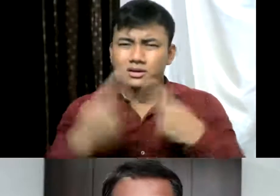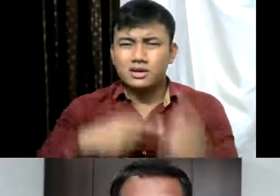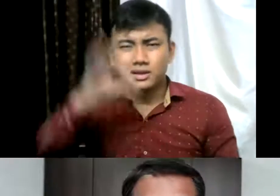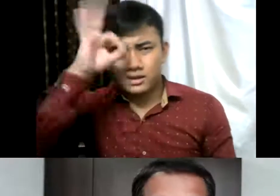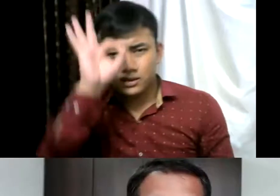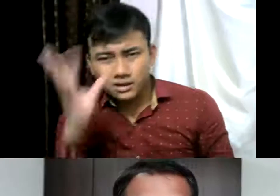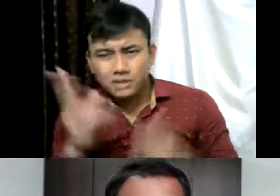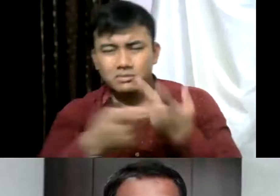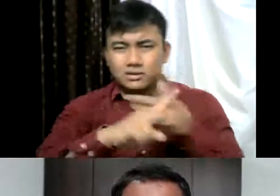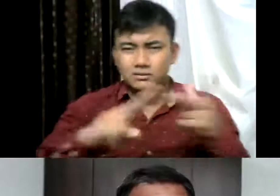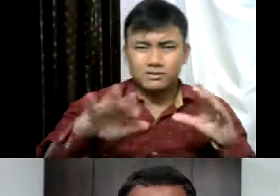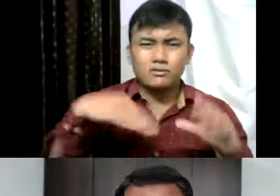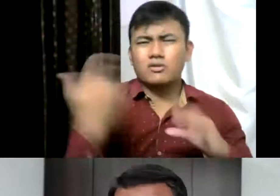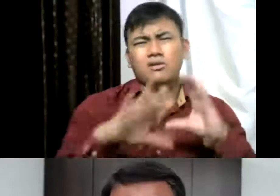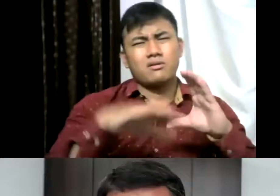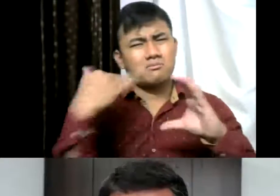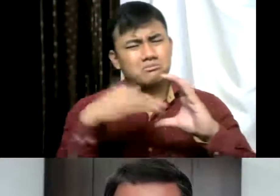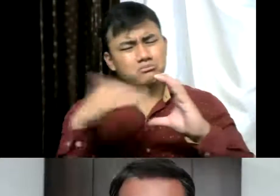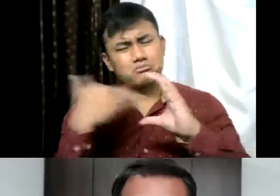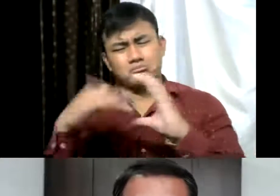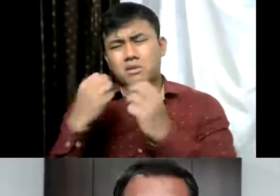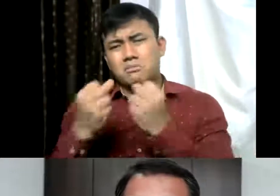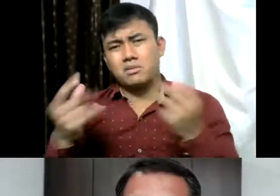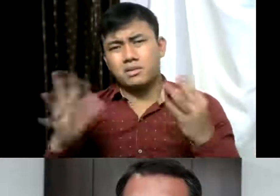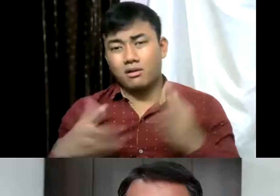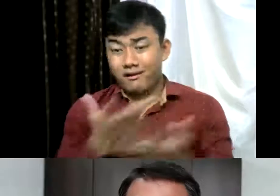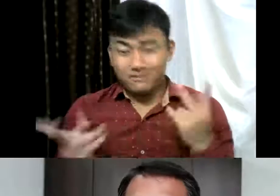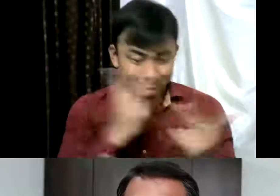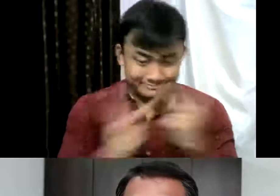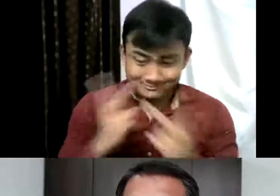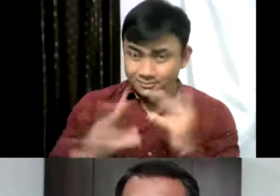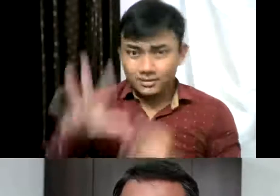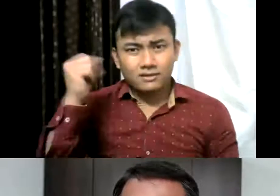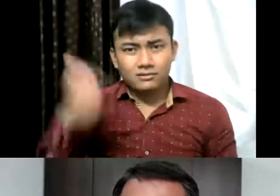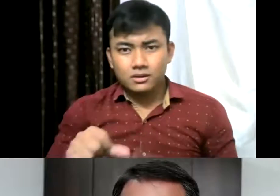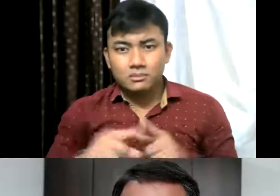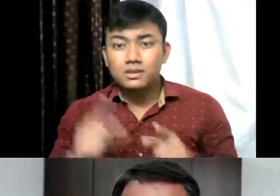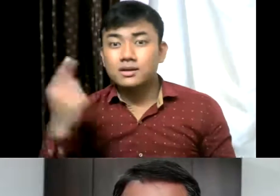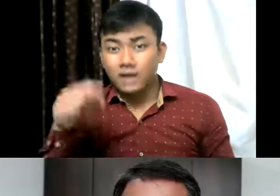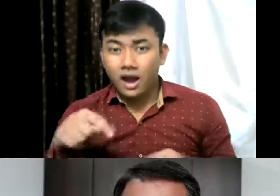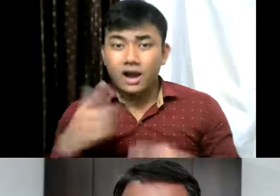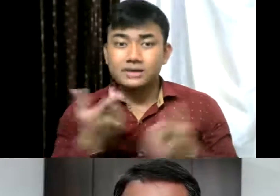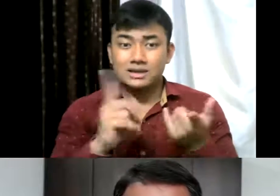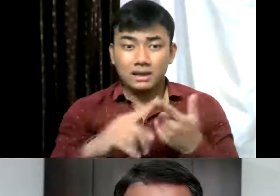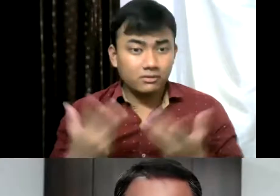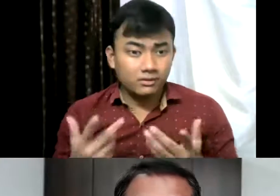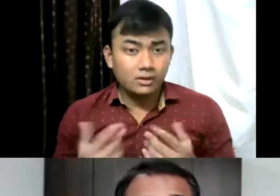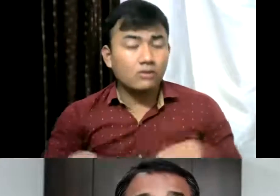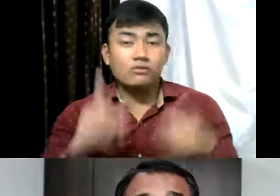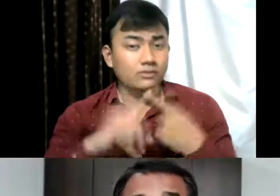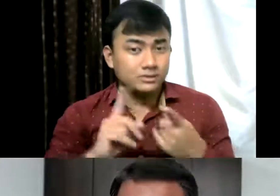and Astha and I, you know, it's difficult to read all of them, but there's a broad trend here, Smita, that we are seeing. Number